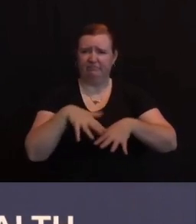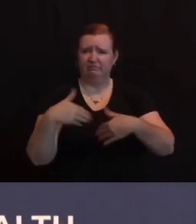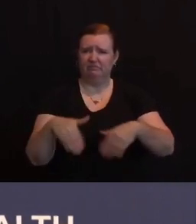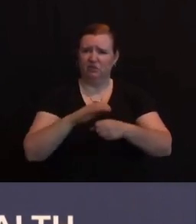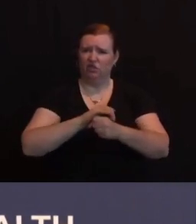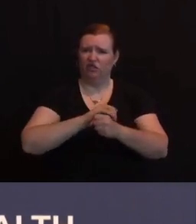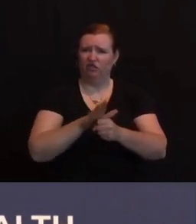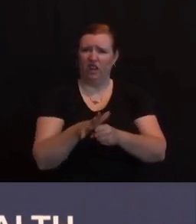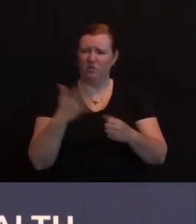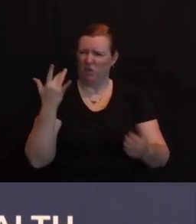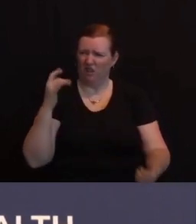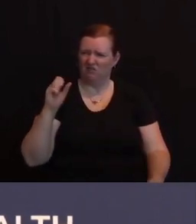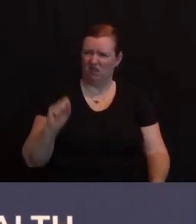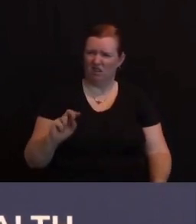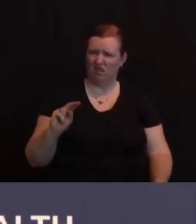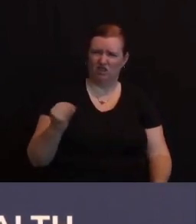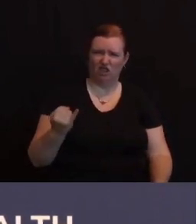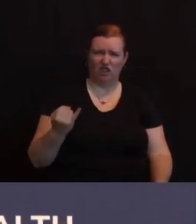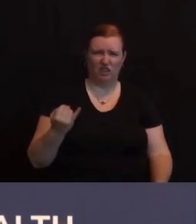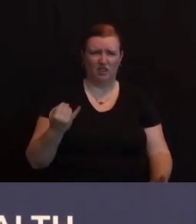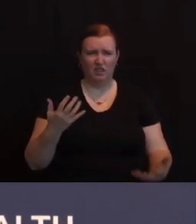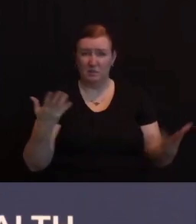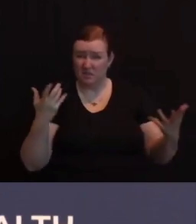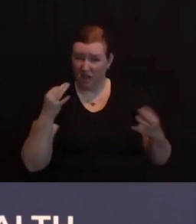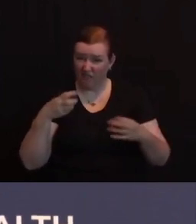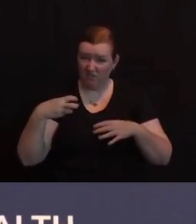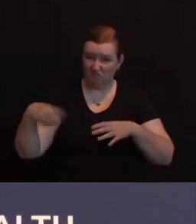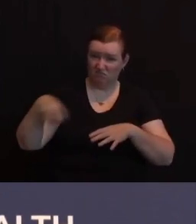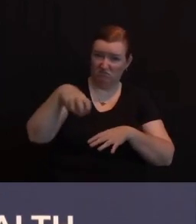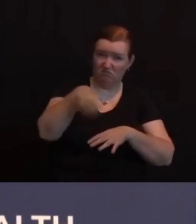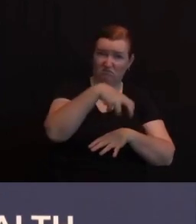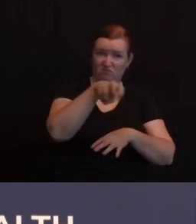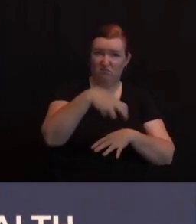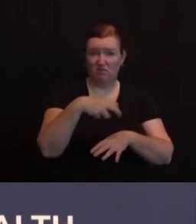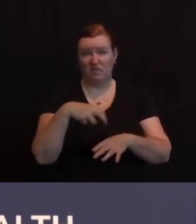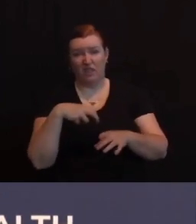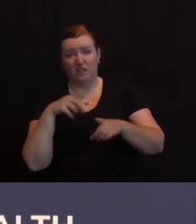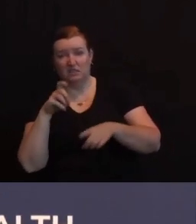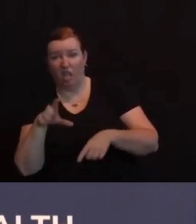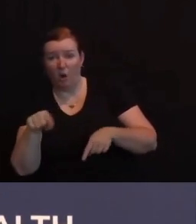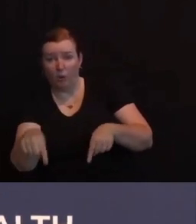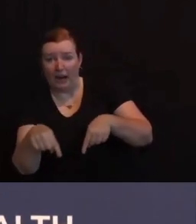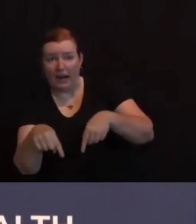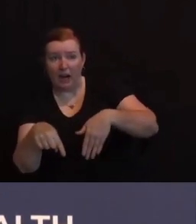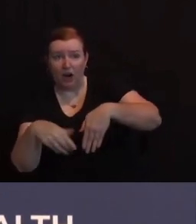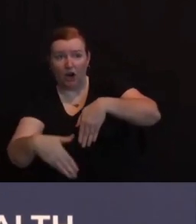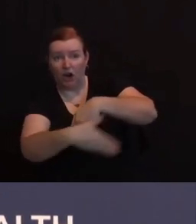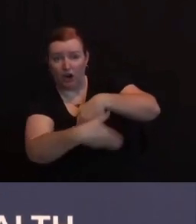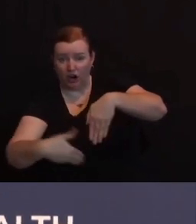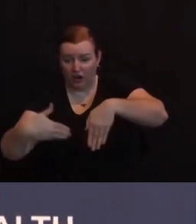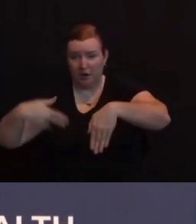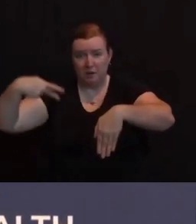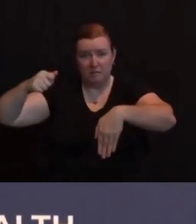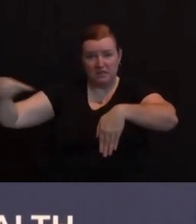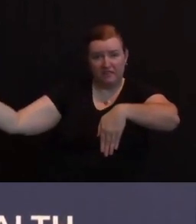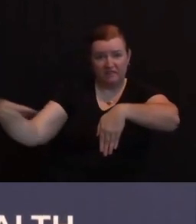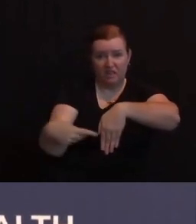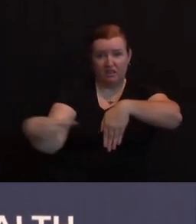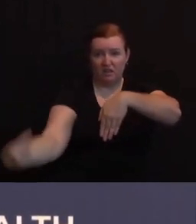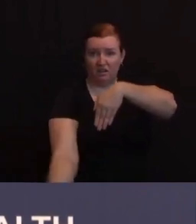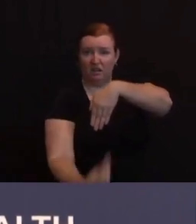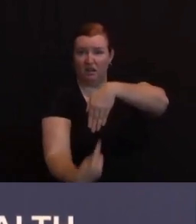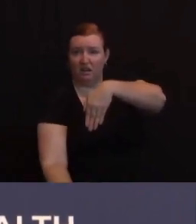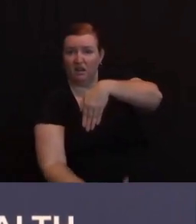and Pennsylvania, more so than in northern parts of the state? And just along those lines, Governor, would you at any